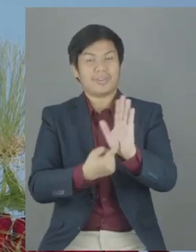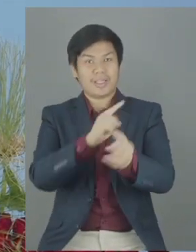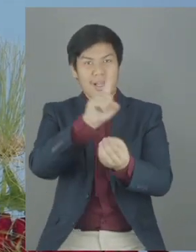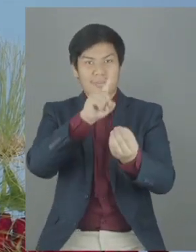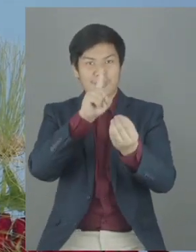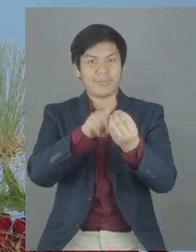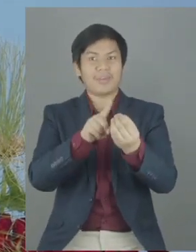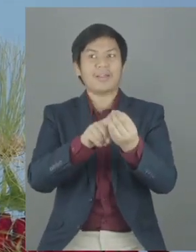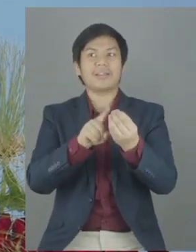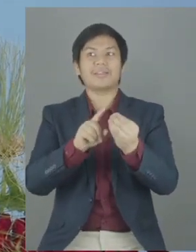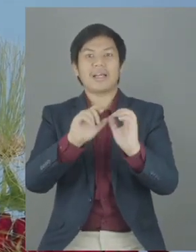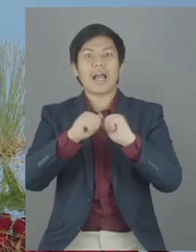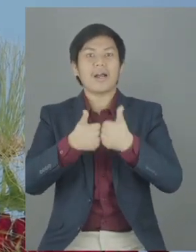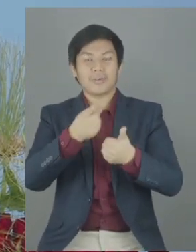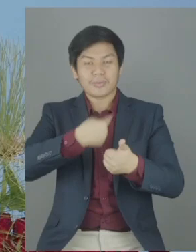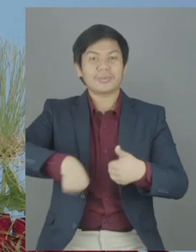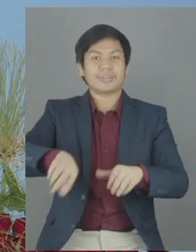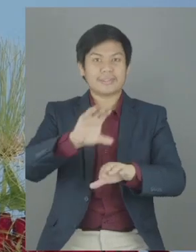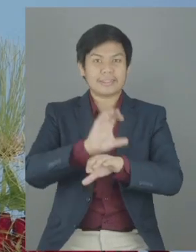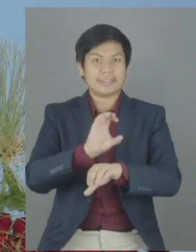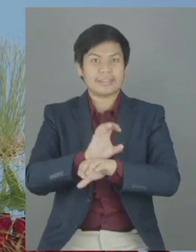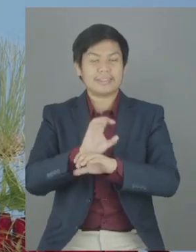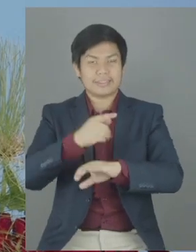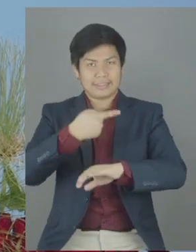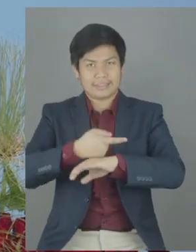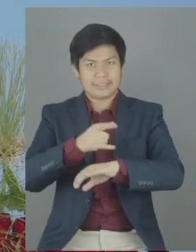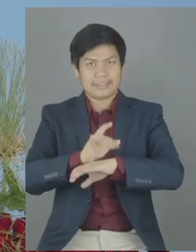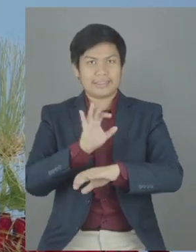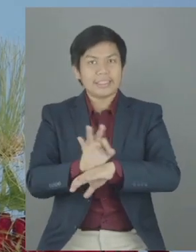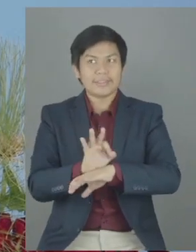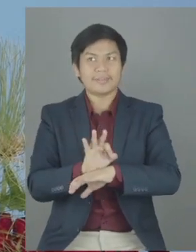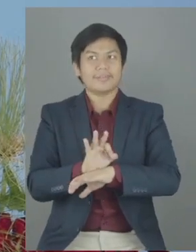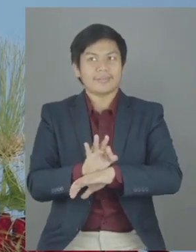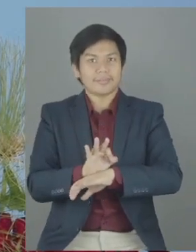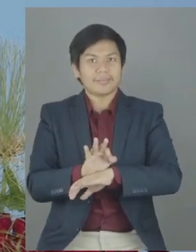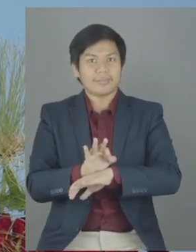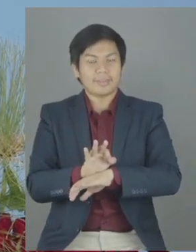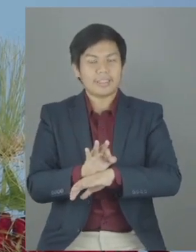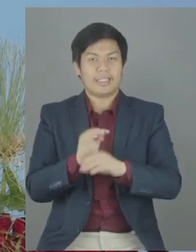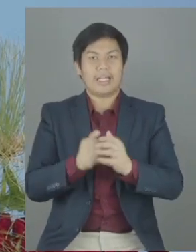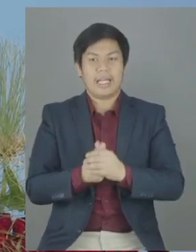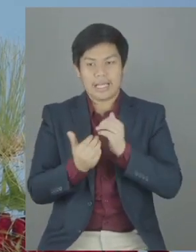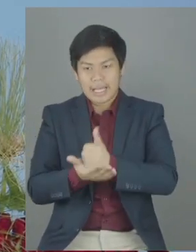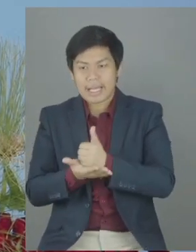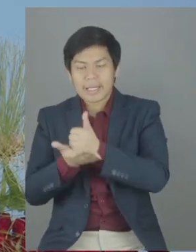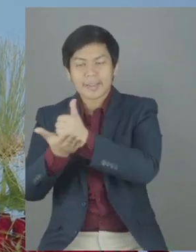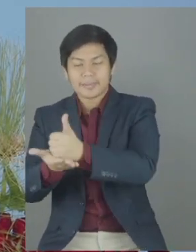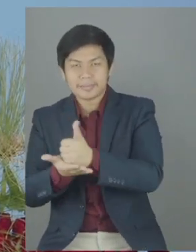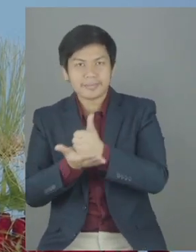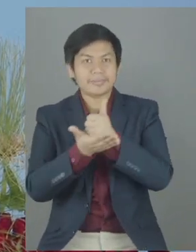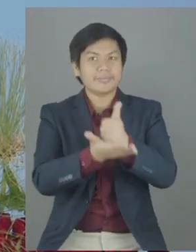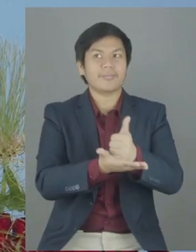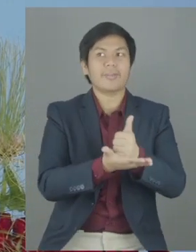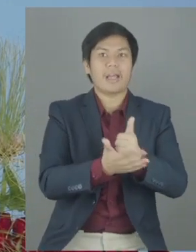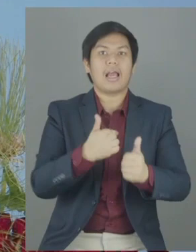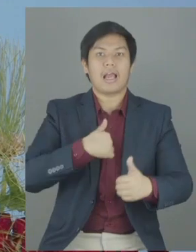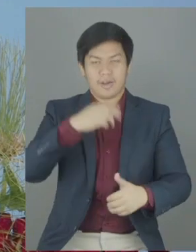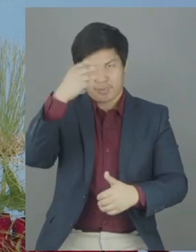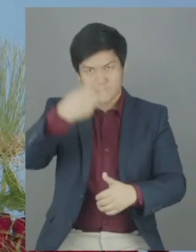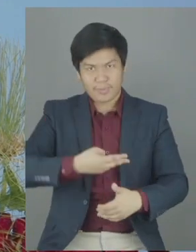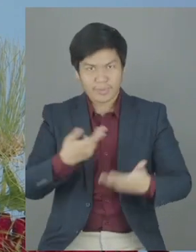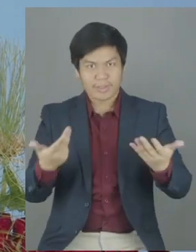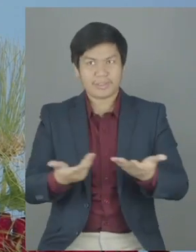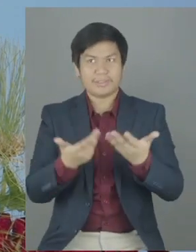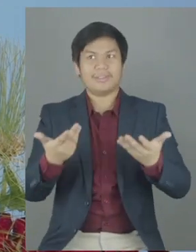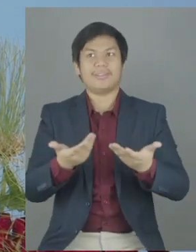about how we as a church, GCF, how we have been hospitable. I'd like to welcome to the